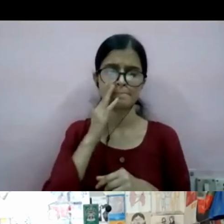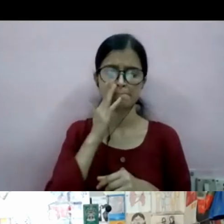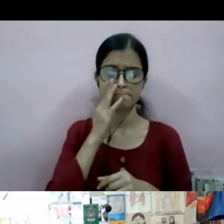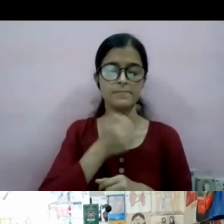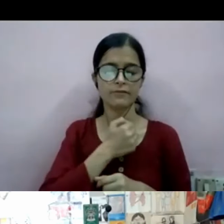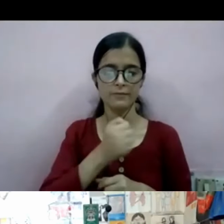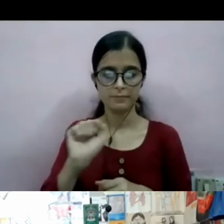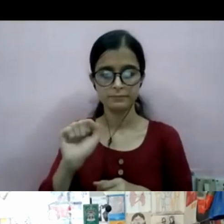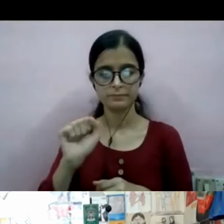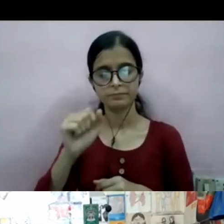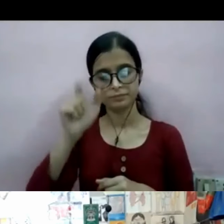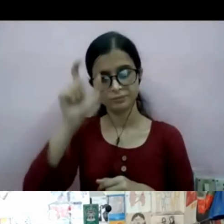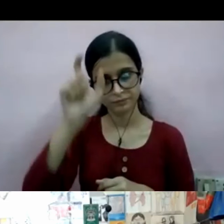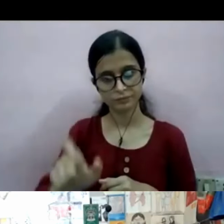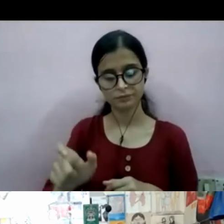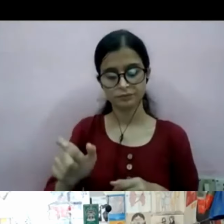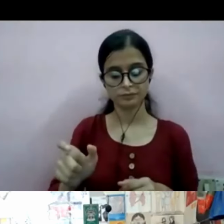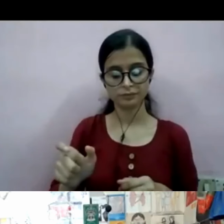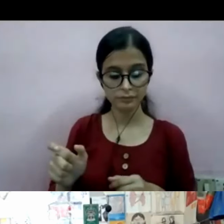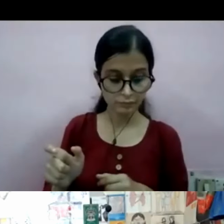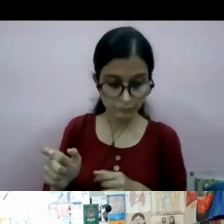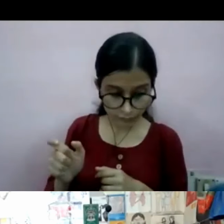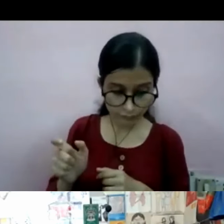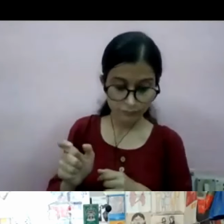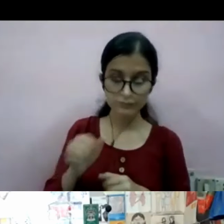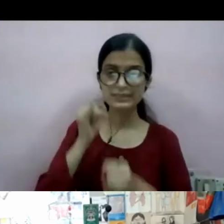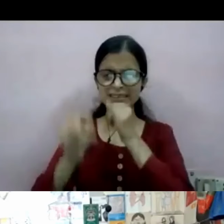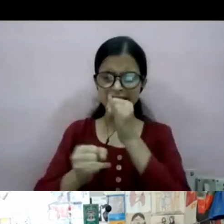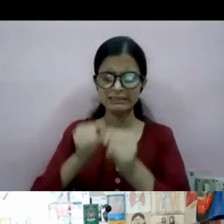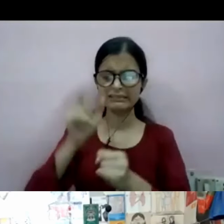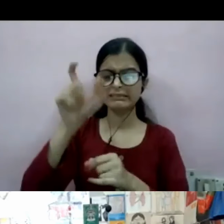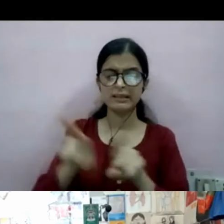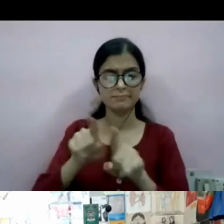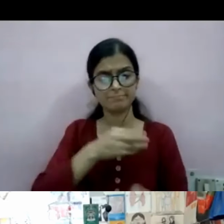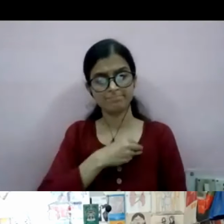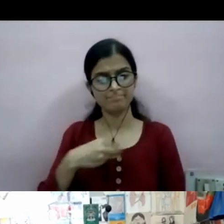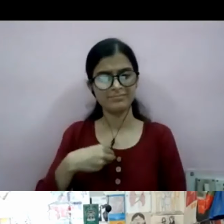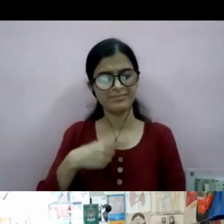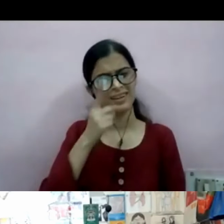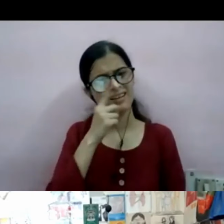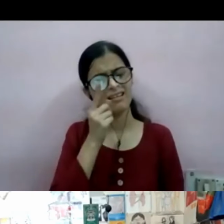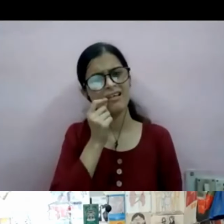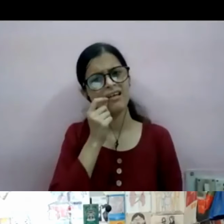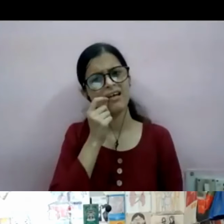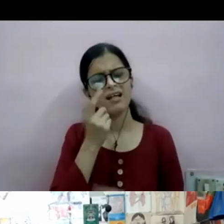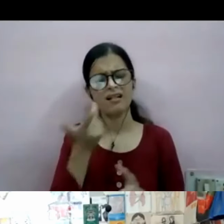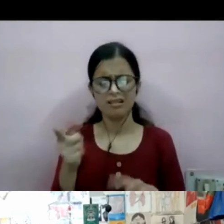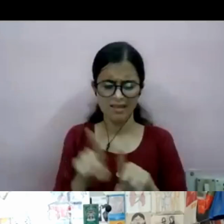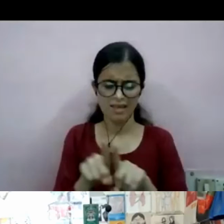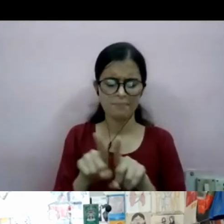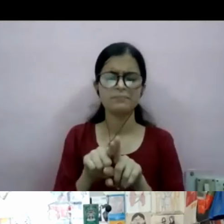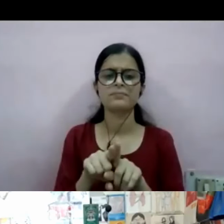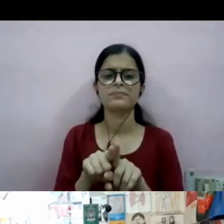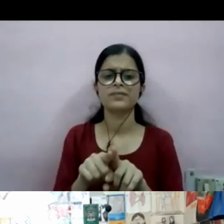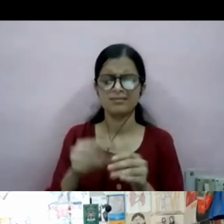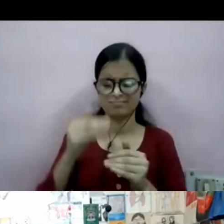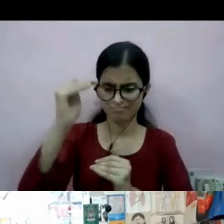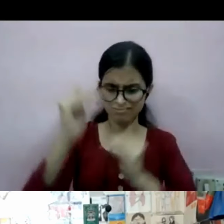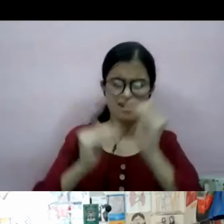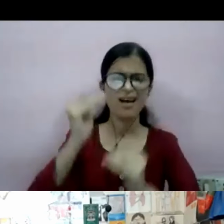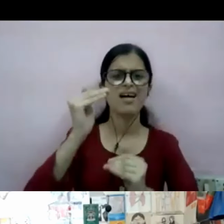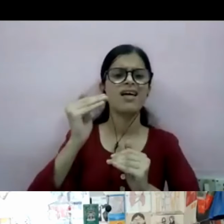also rigorously critiqued this medicalization of gender and the heteronormative bias